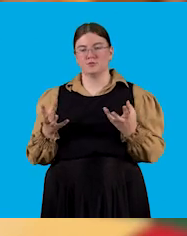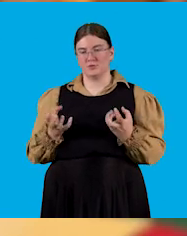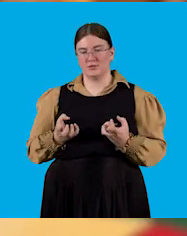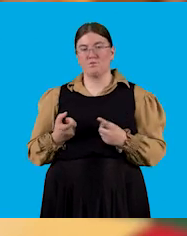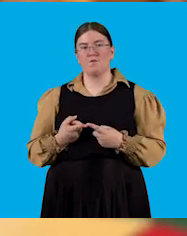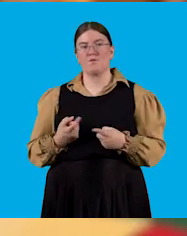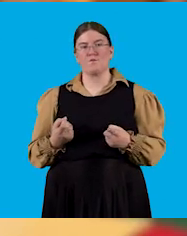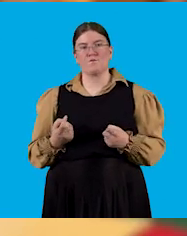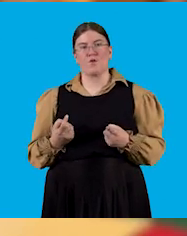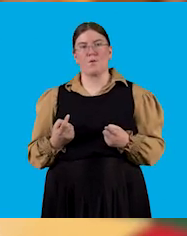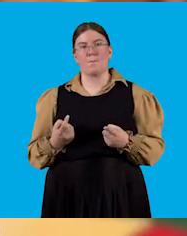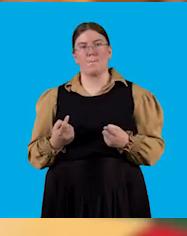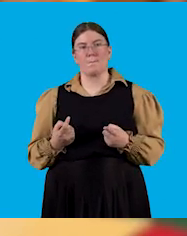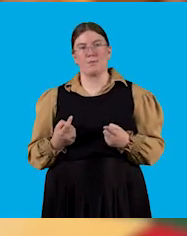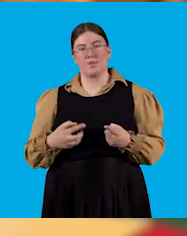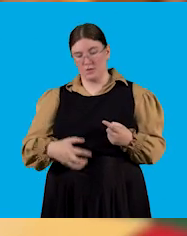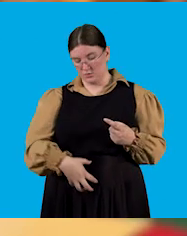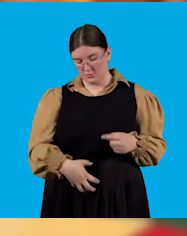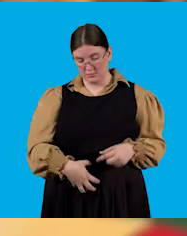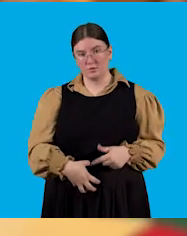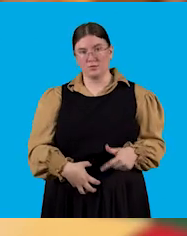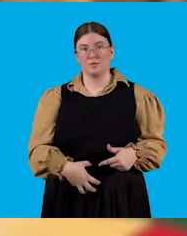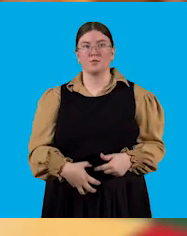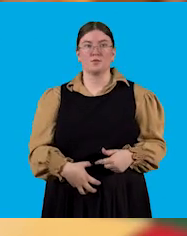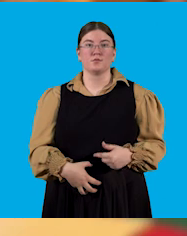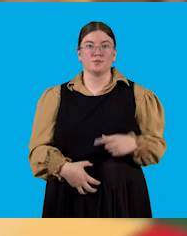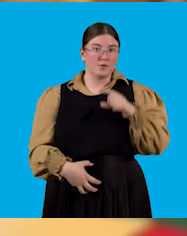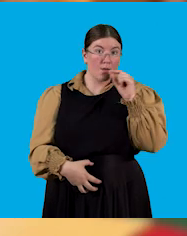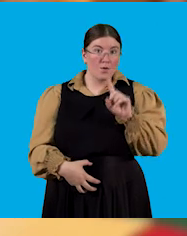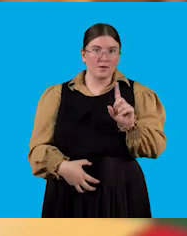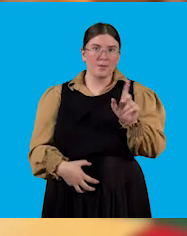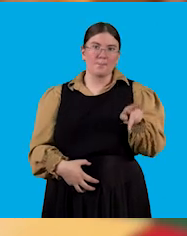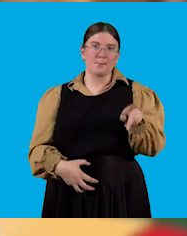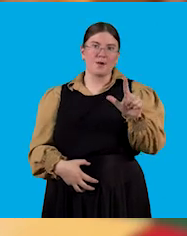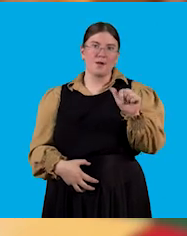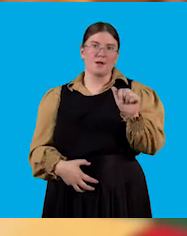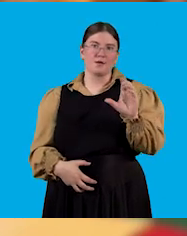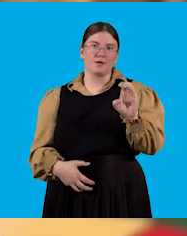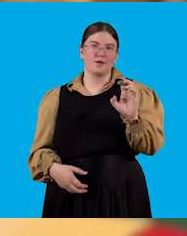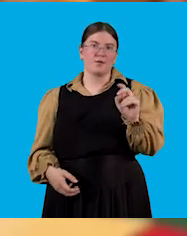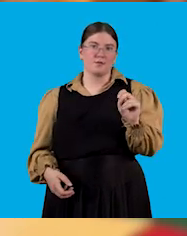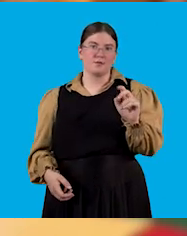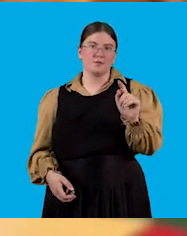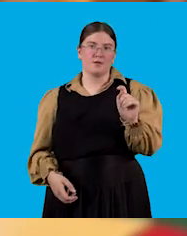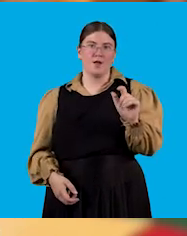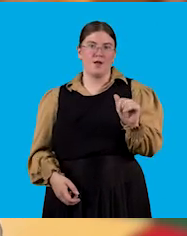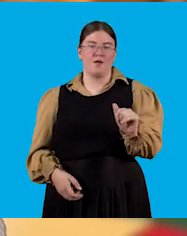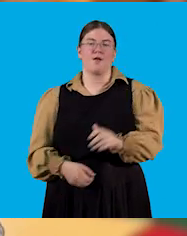the uterus wall, that is also known as the placenta, once this implantation has